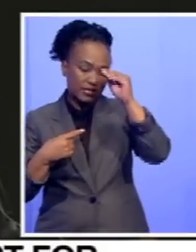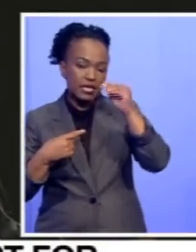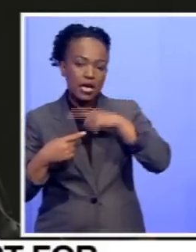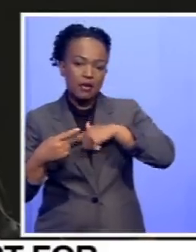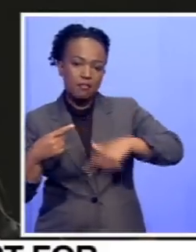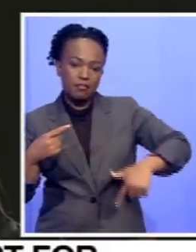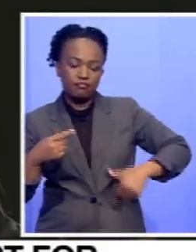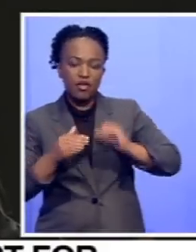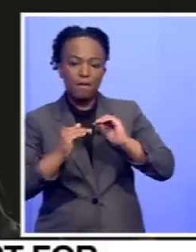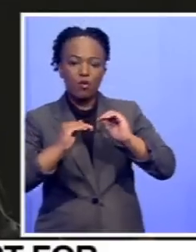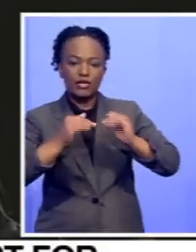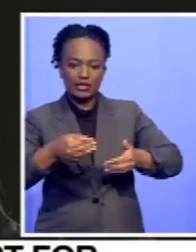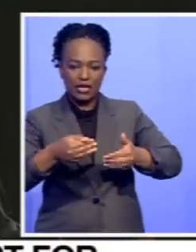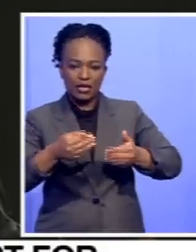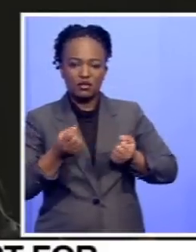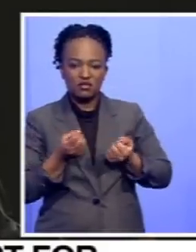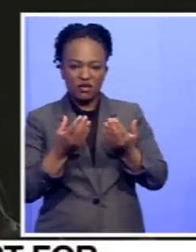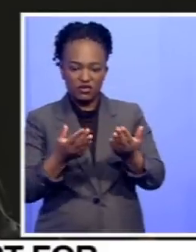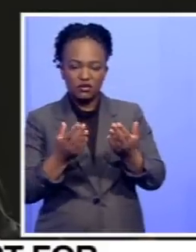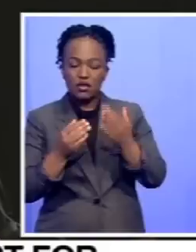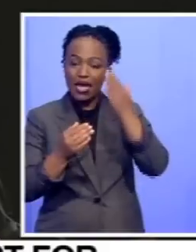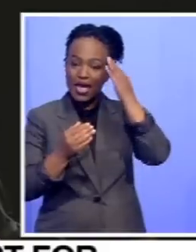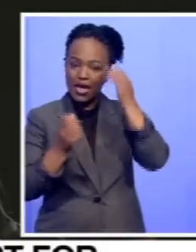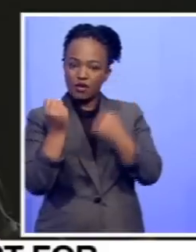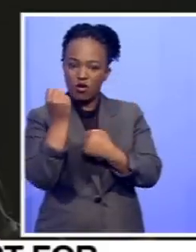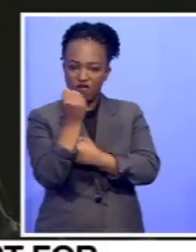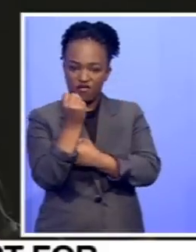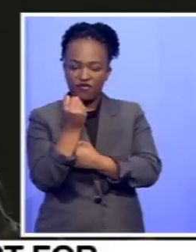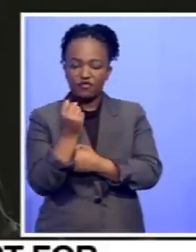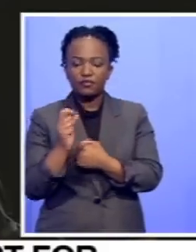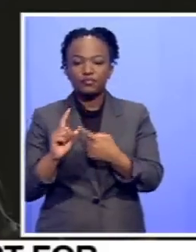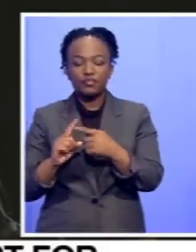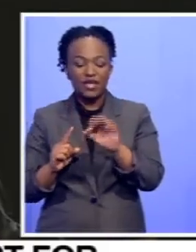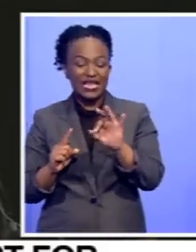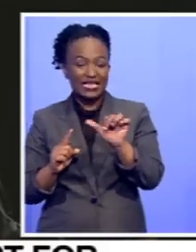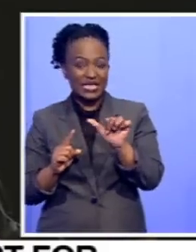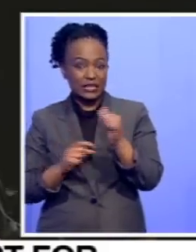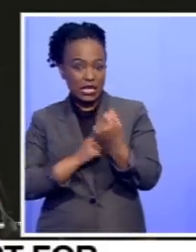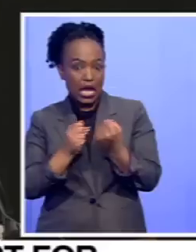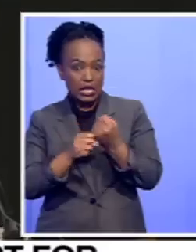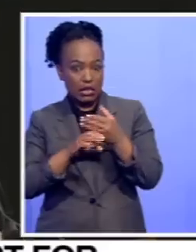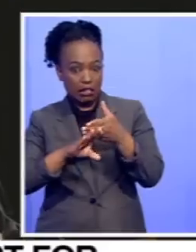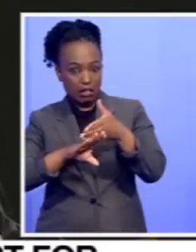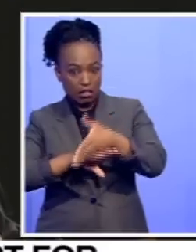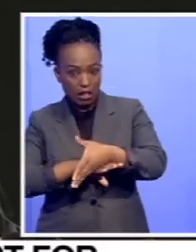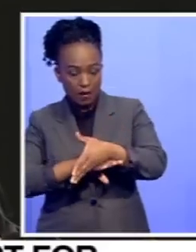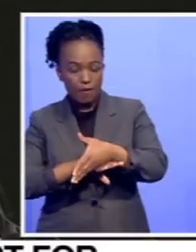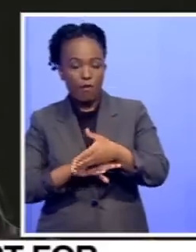Service, head office in Pretoria. Sub 2. He had 36 years service, of which 6 years were in that unit. Sub